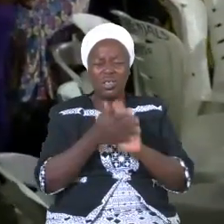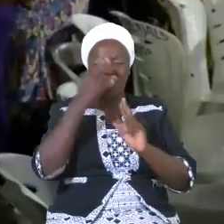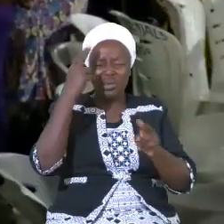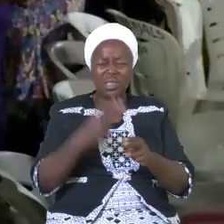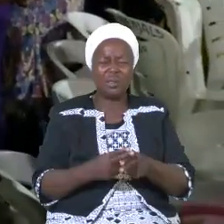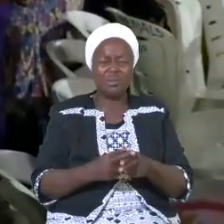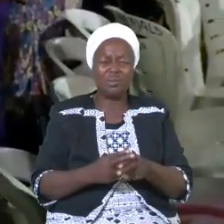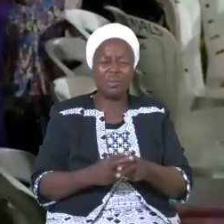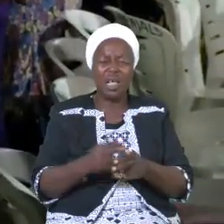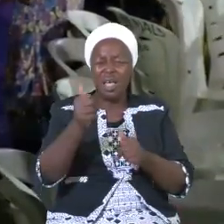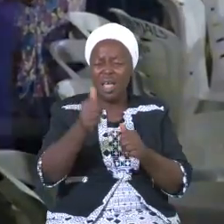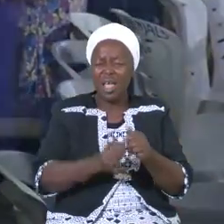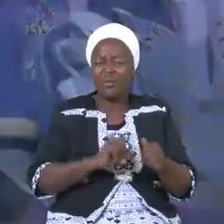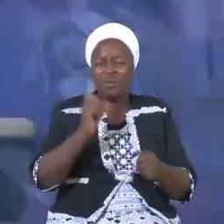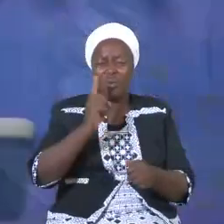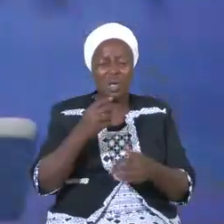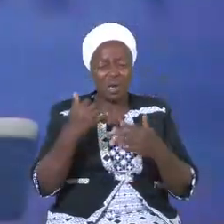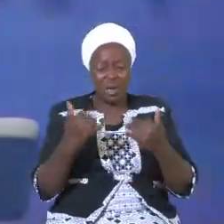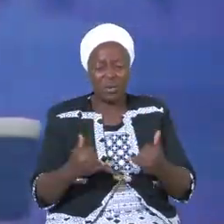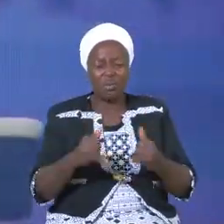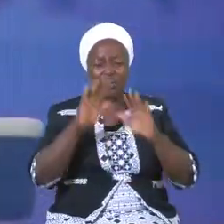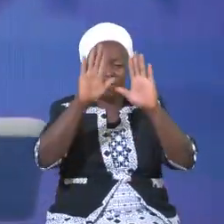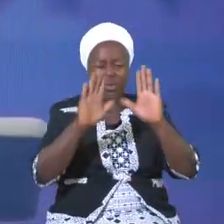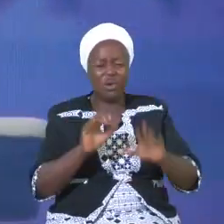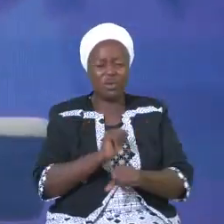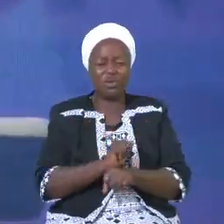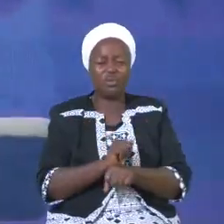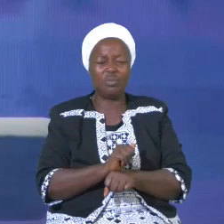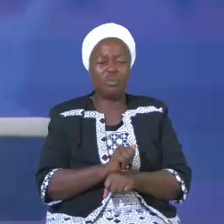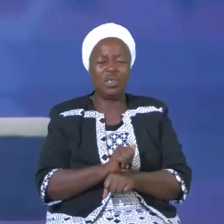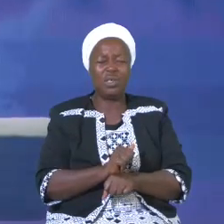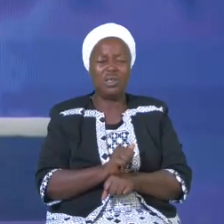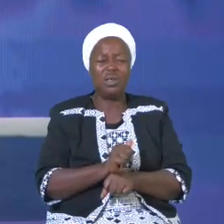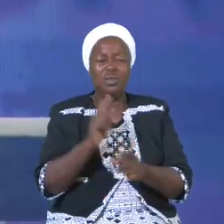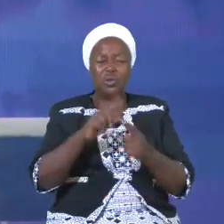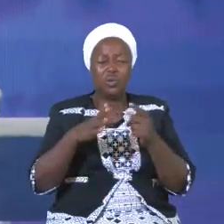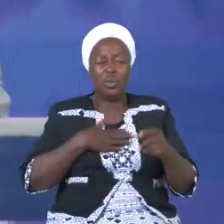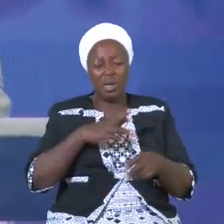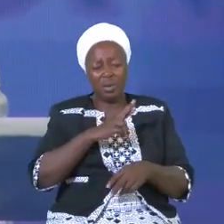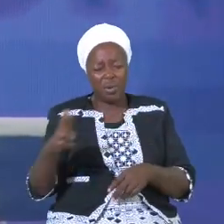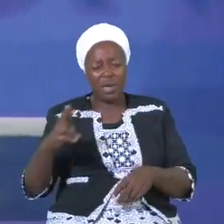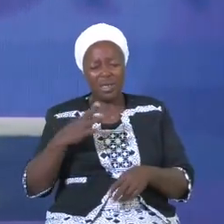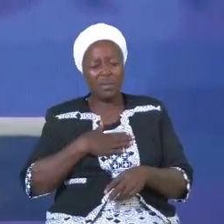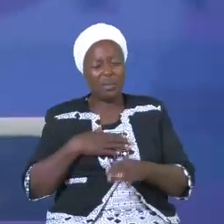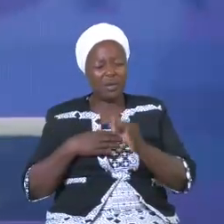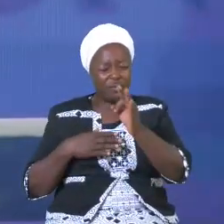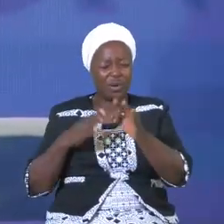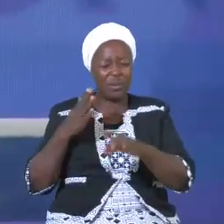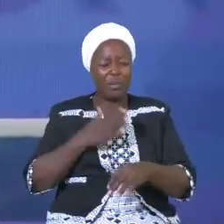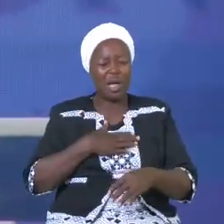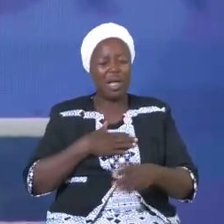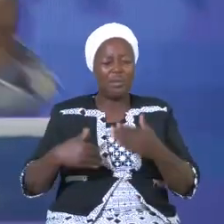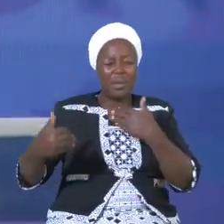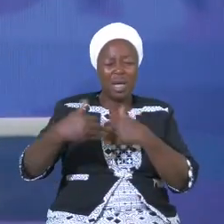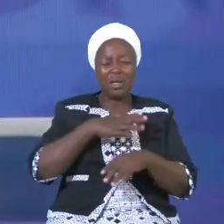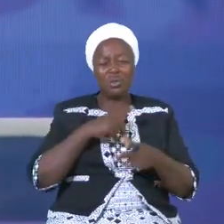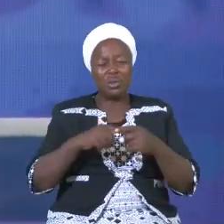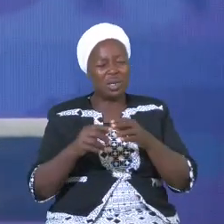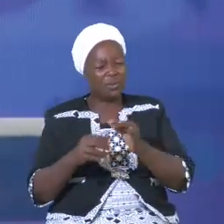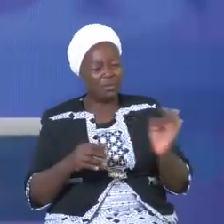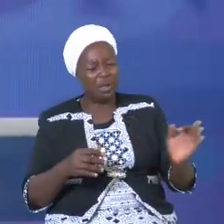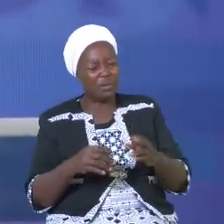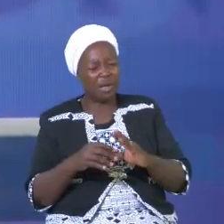everywhere now miracle to my right to my front to the back to the front of the lead